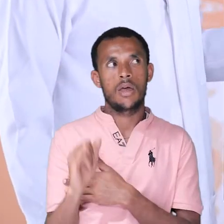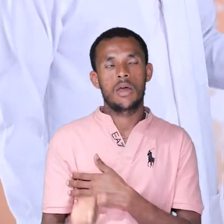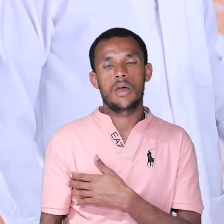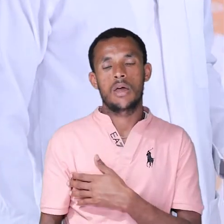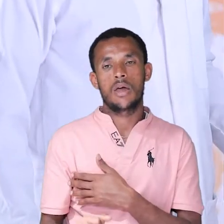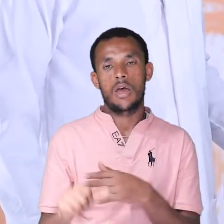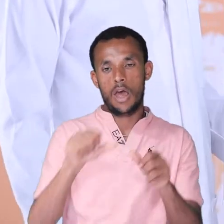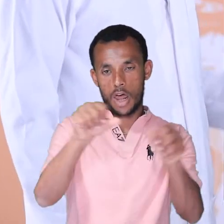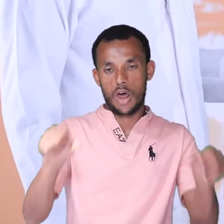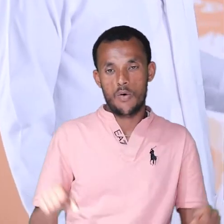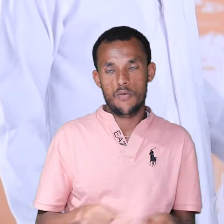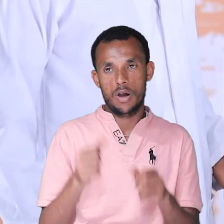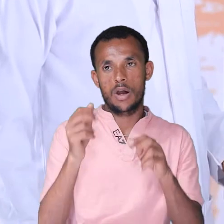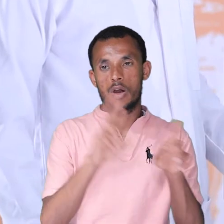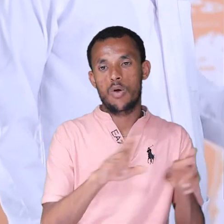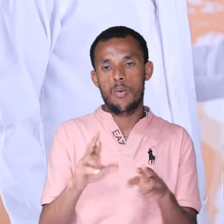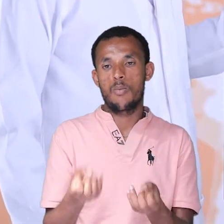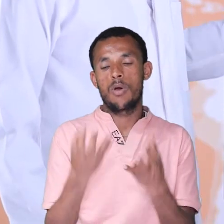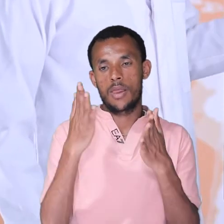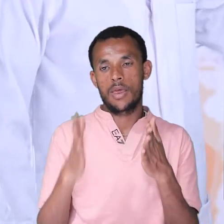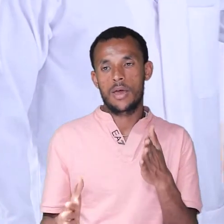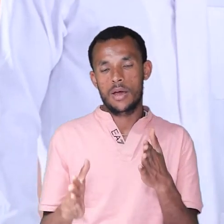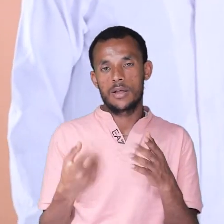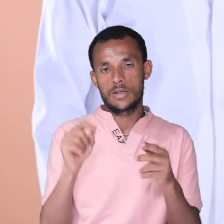Here, area of regular polygon. The area of regular